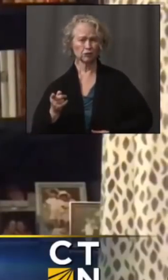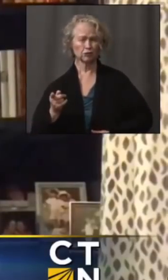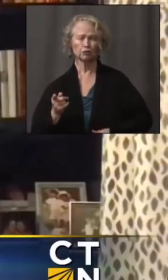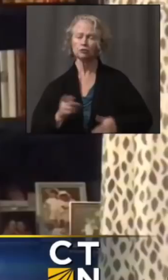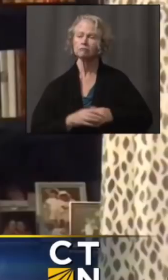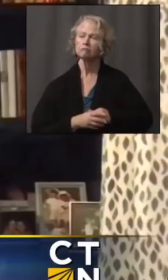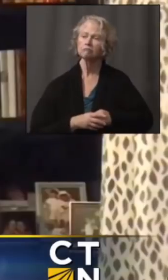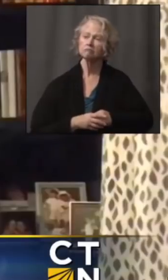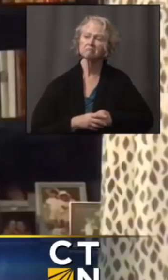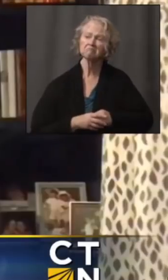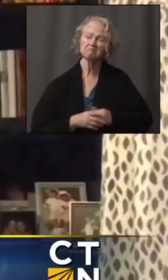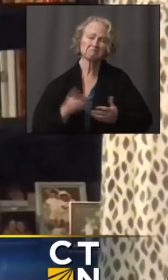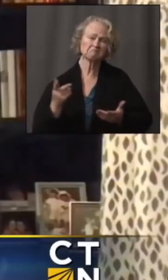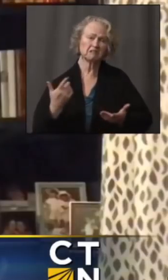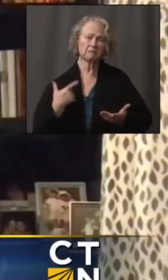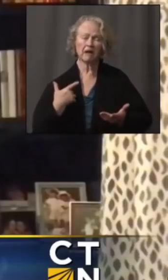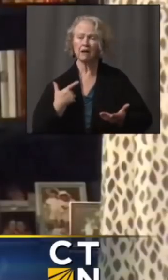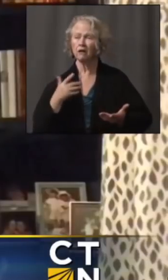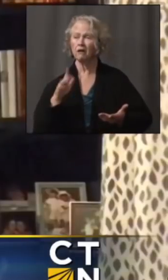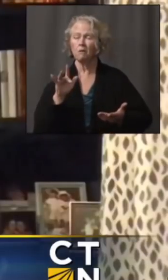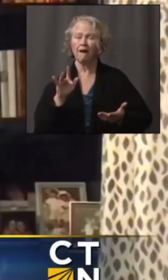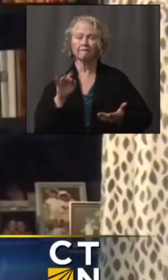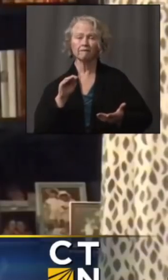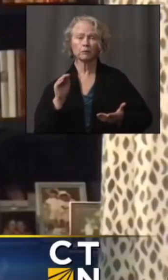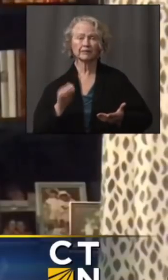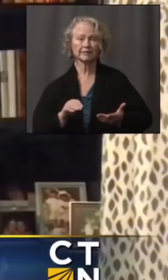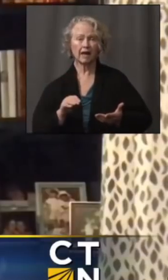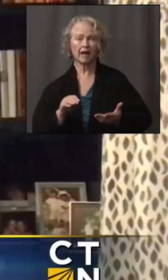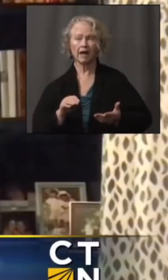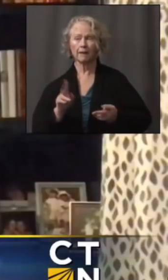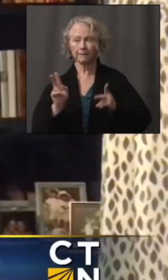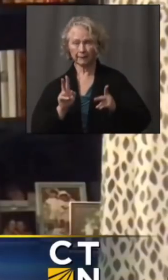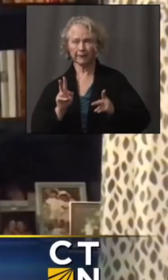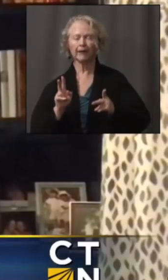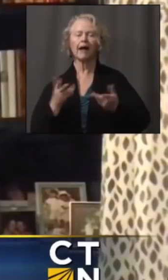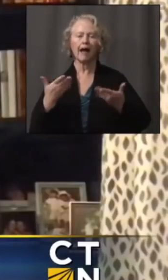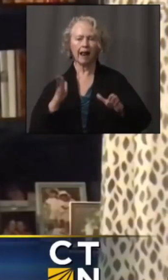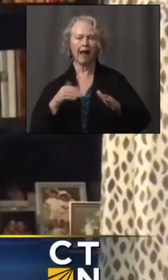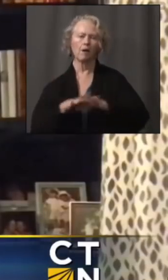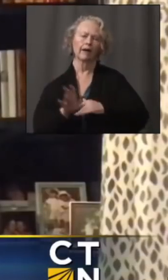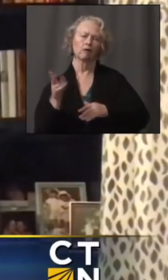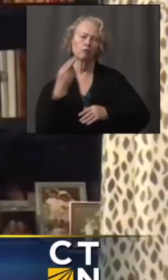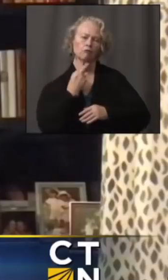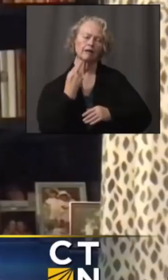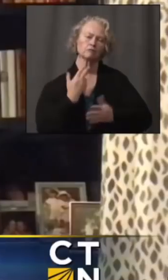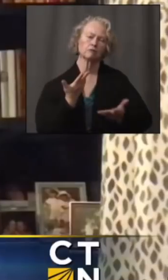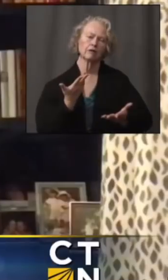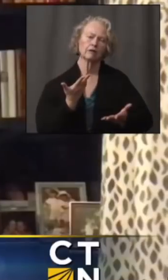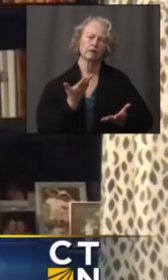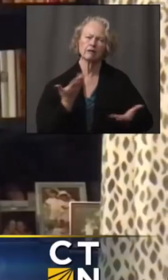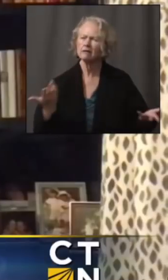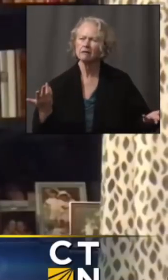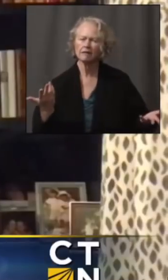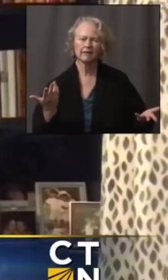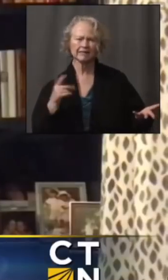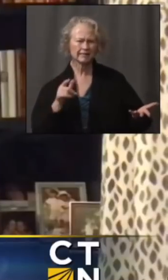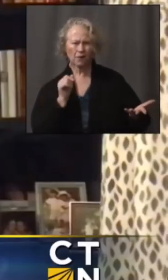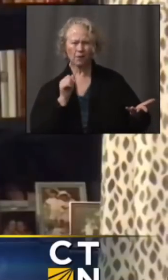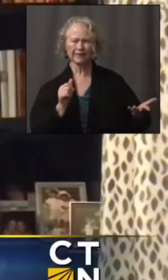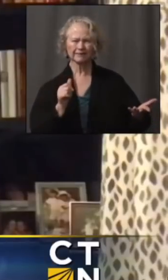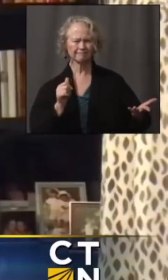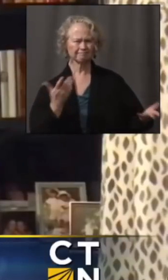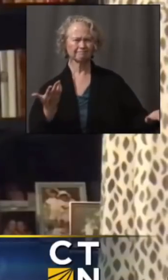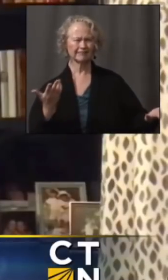have, maybe 25% of the people are allowed in their restaurants, so there's not necessarily a direct correlation